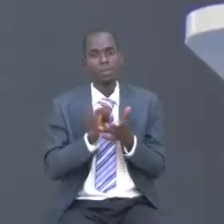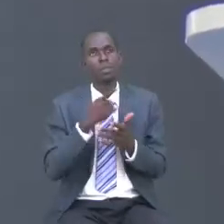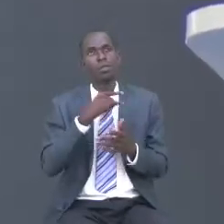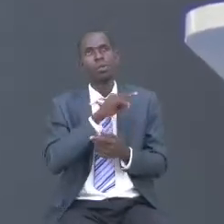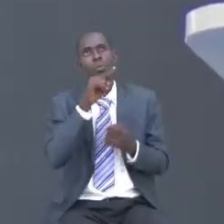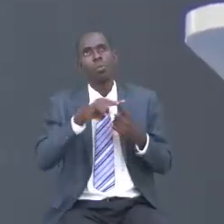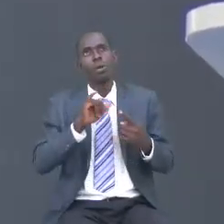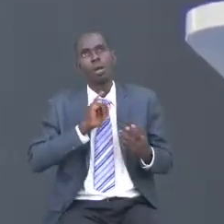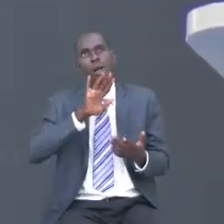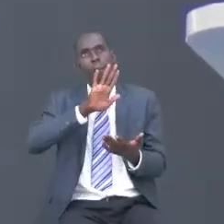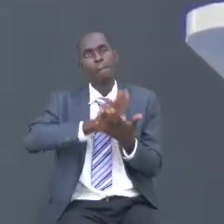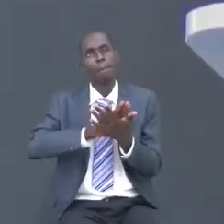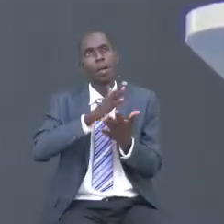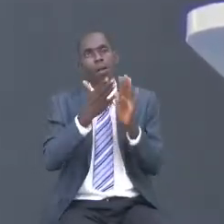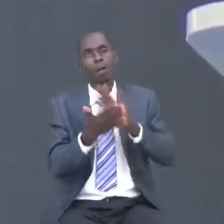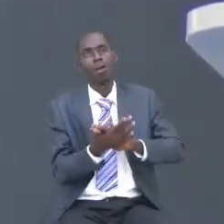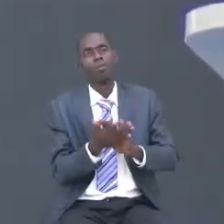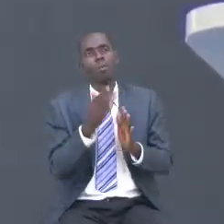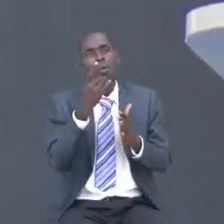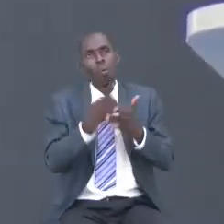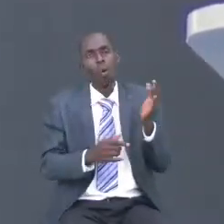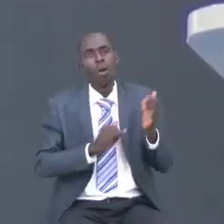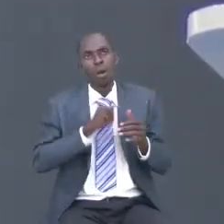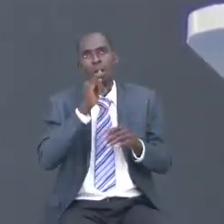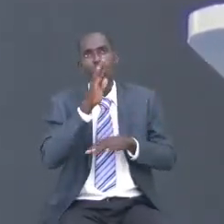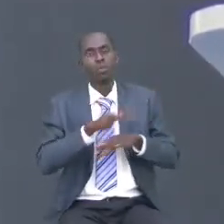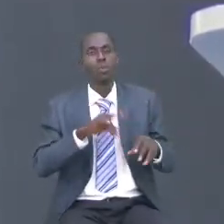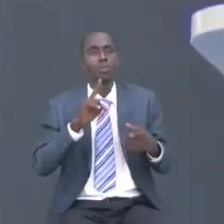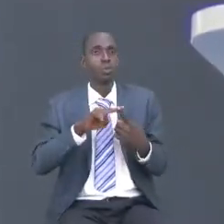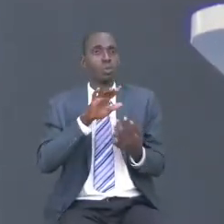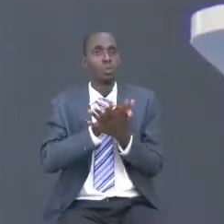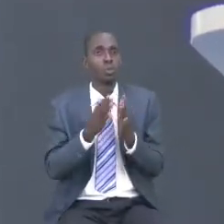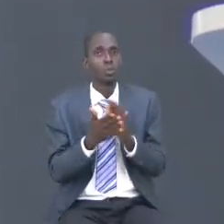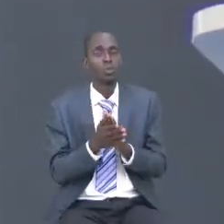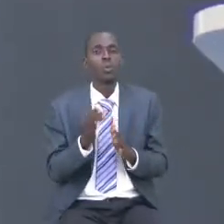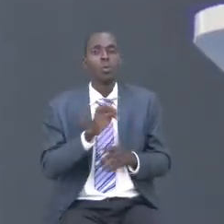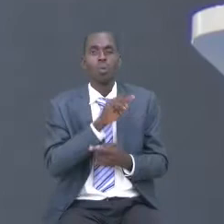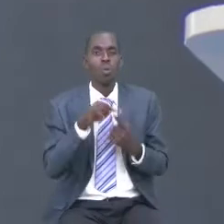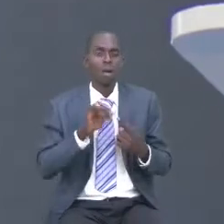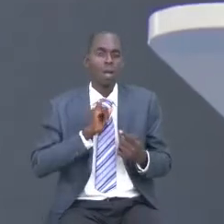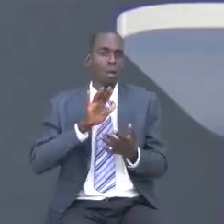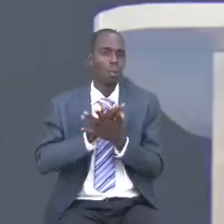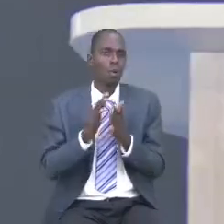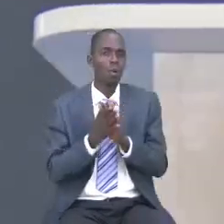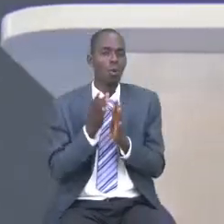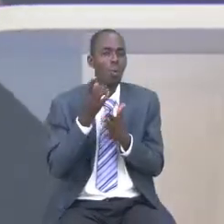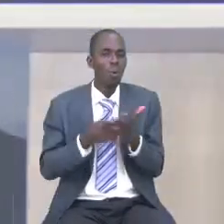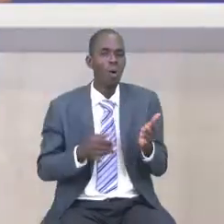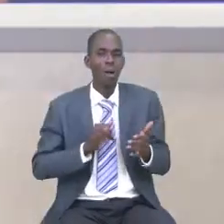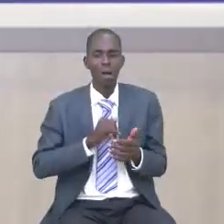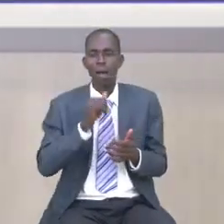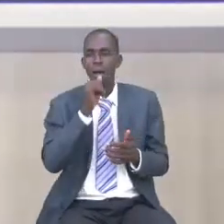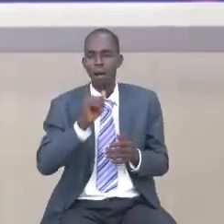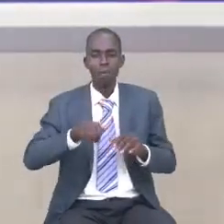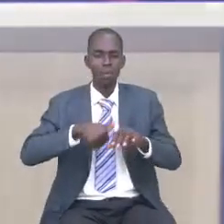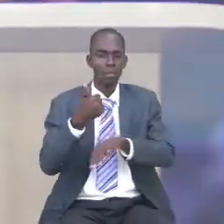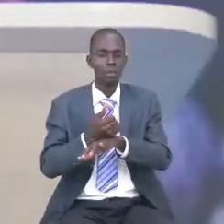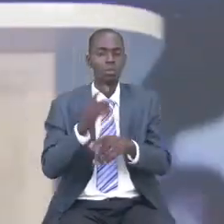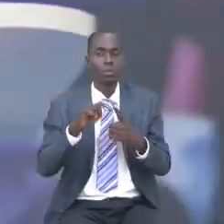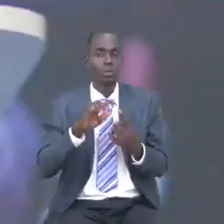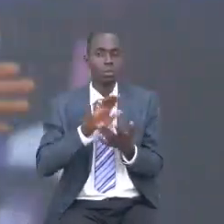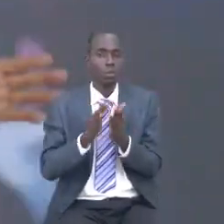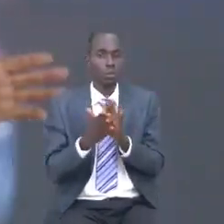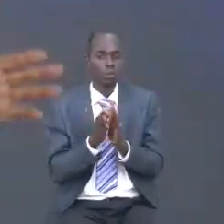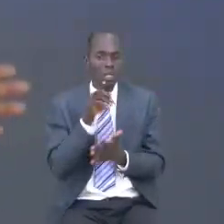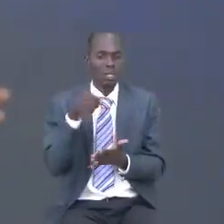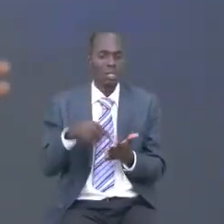I'm called to become, when I become what I'm ordained to become, this is the way I will act and